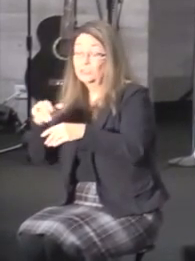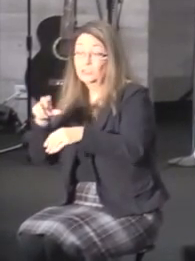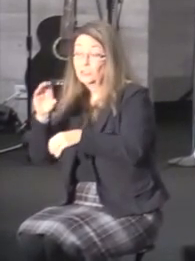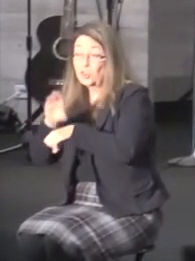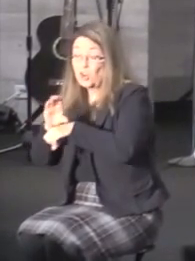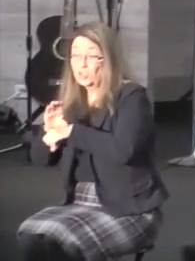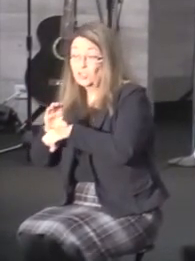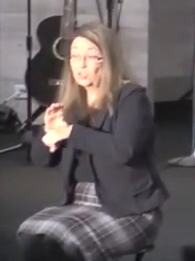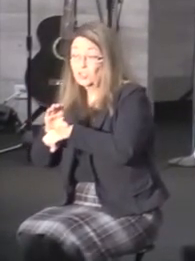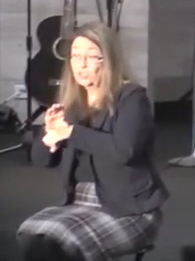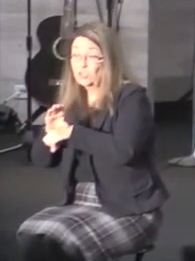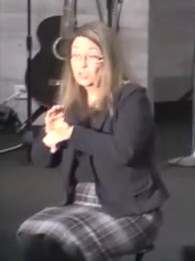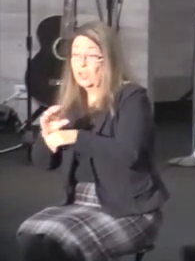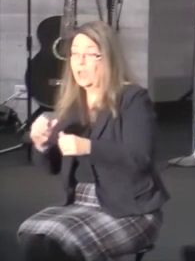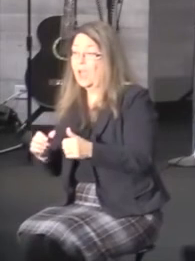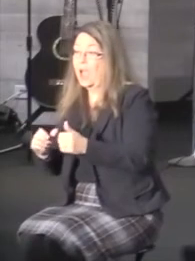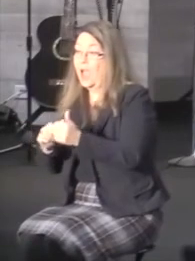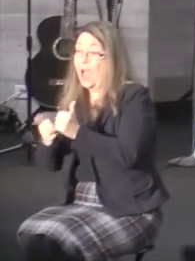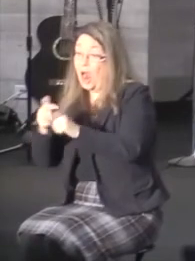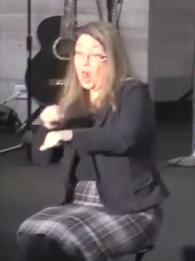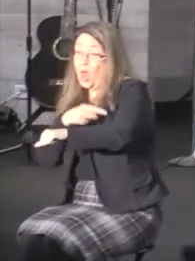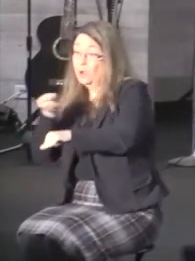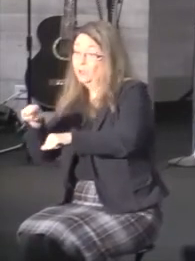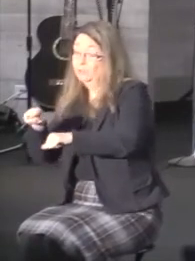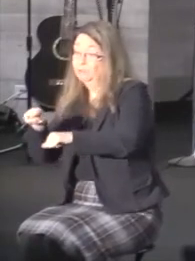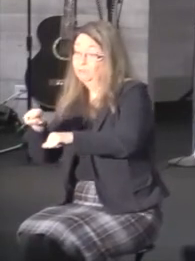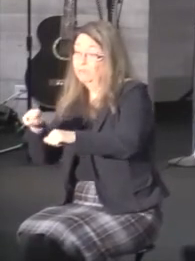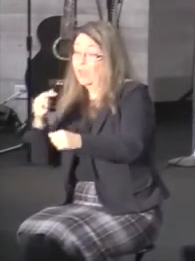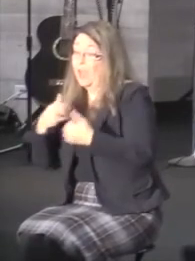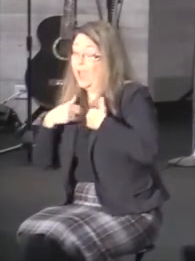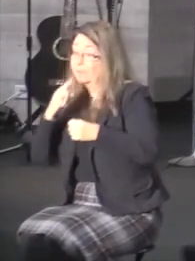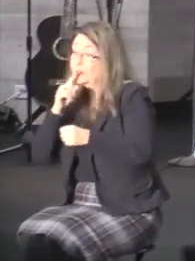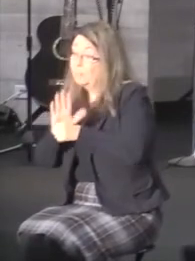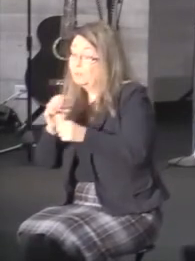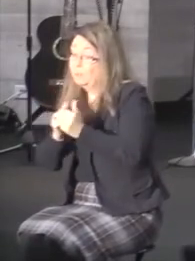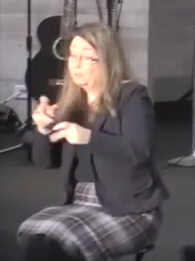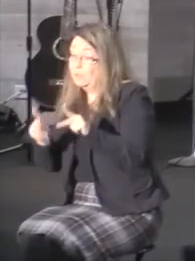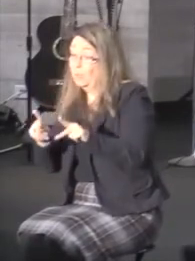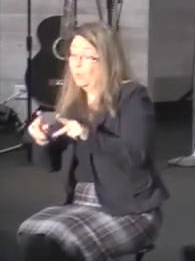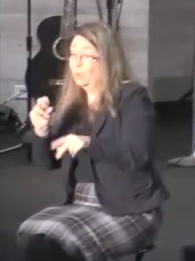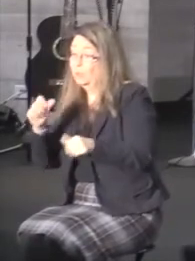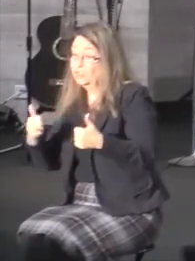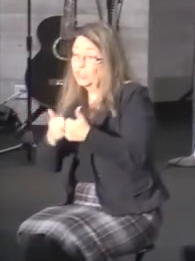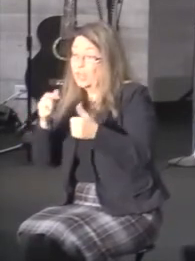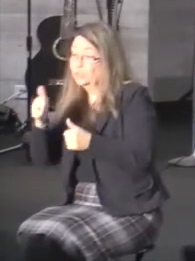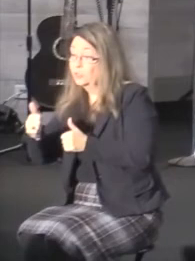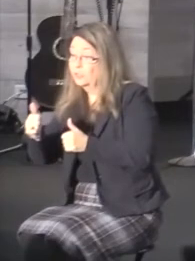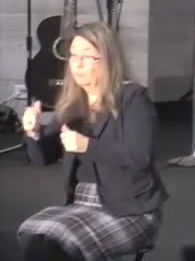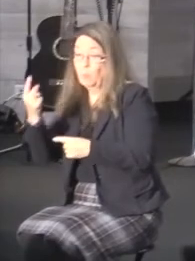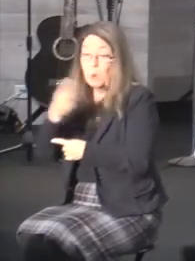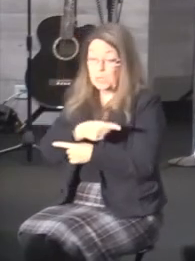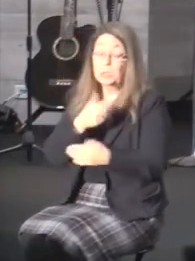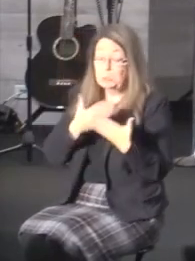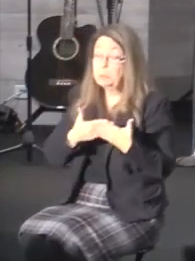have you been going steady at a commitment with a group of people? How long have you challenged yourself? If it's one day,